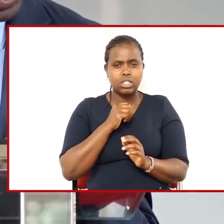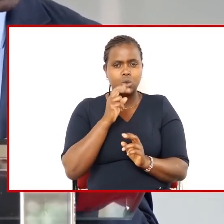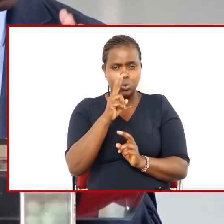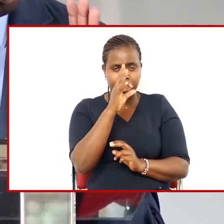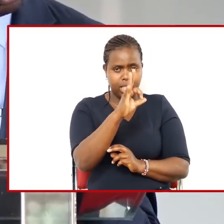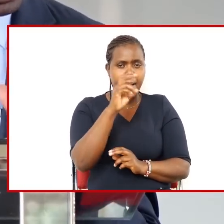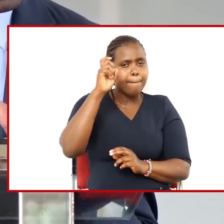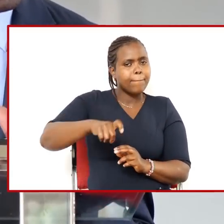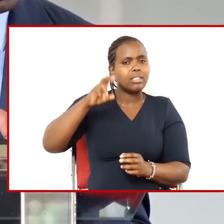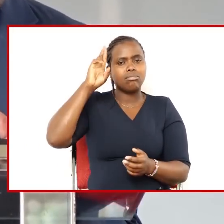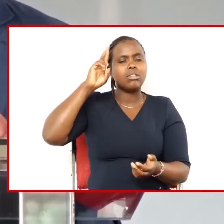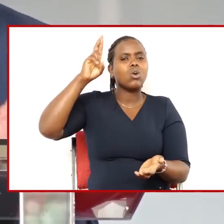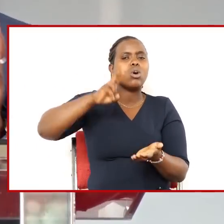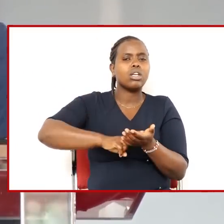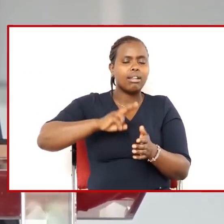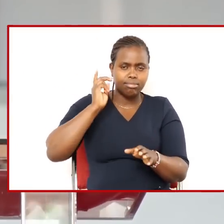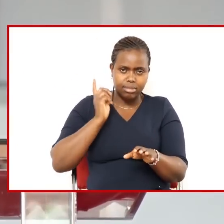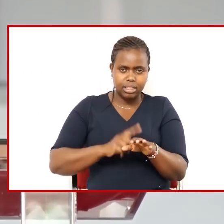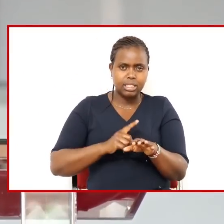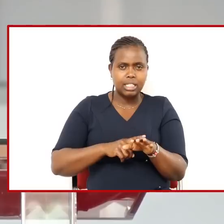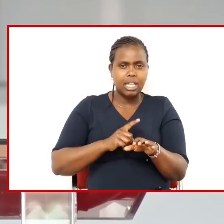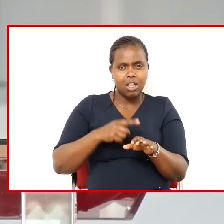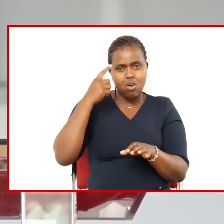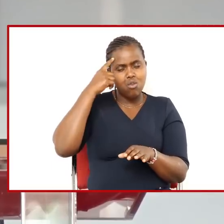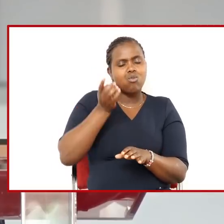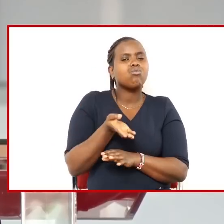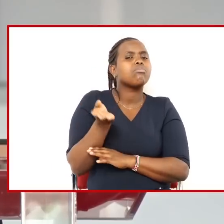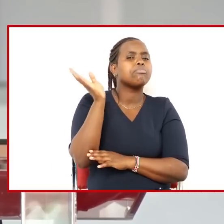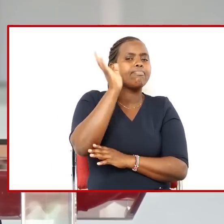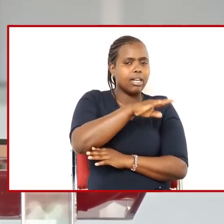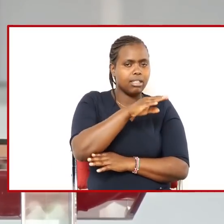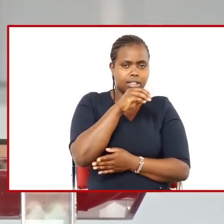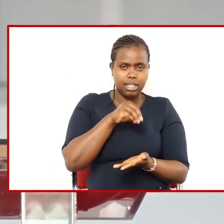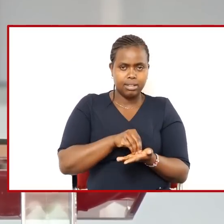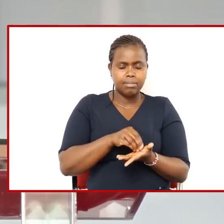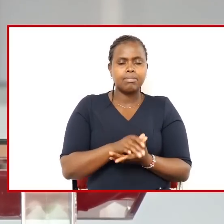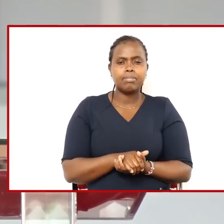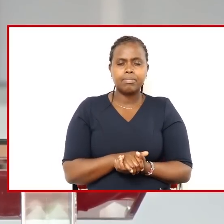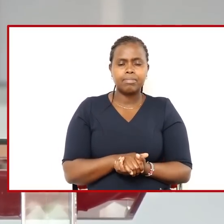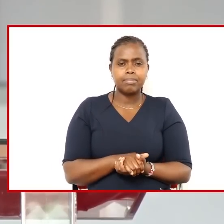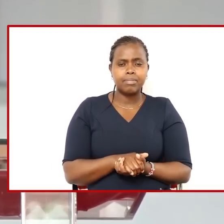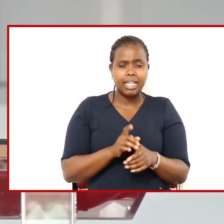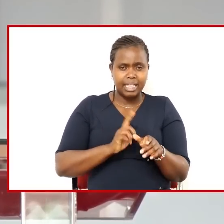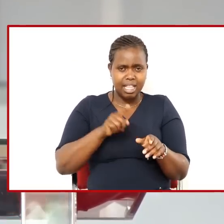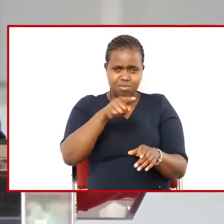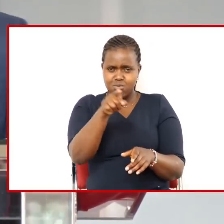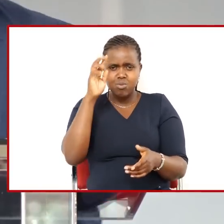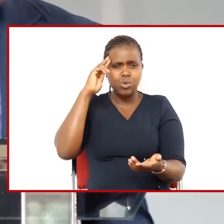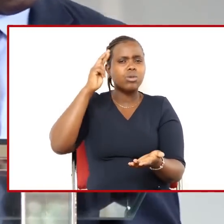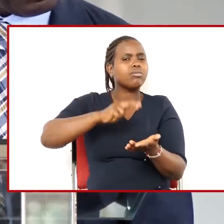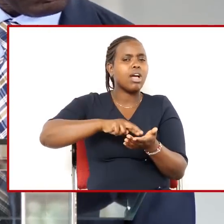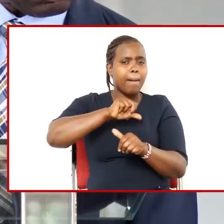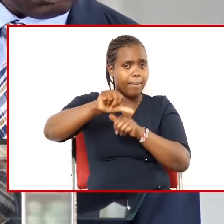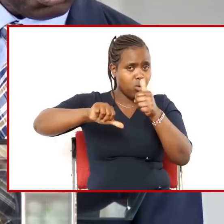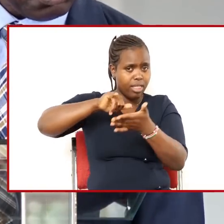22, 23. We must recognize it is time for restoration. And as you recognize that,